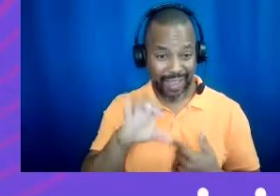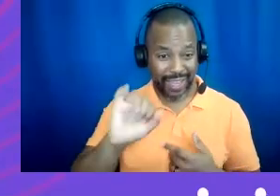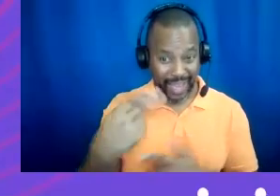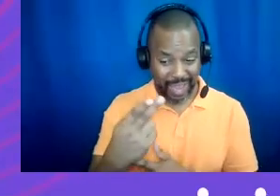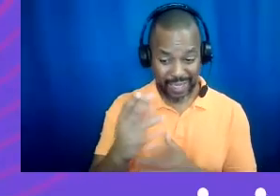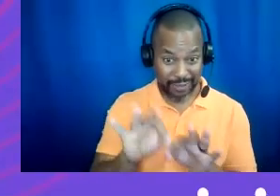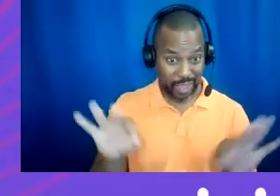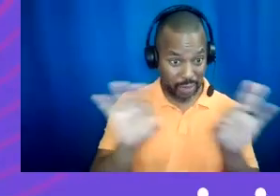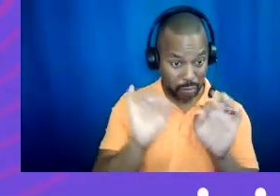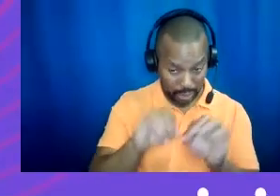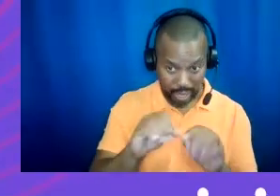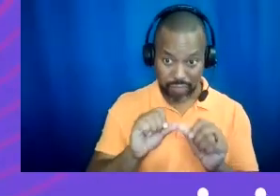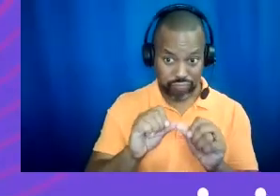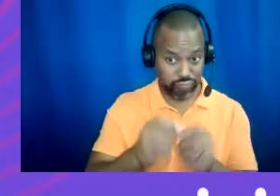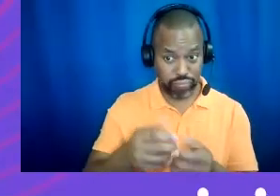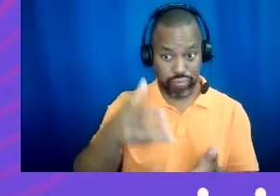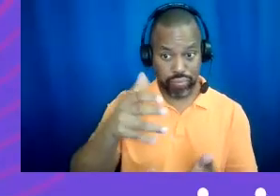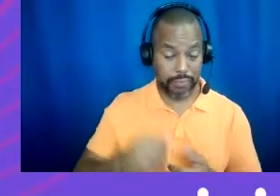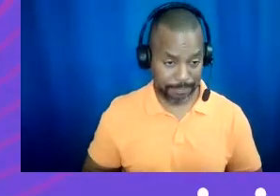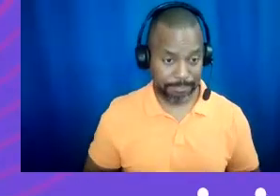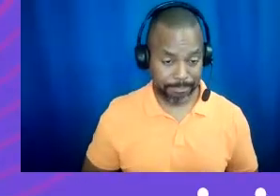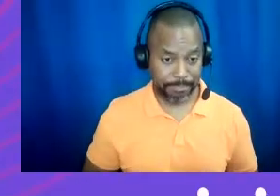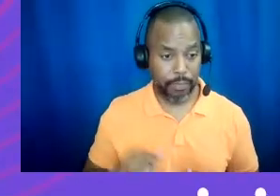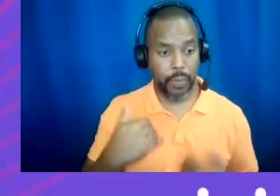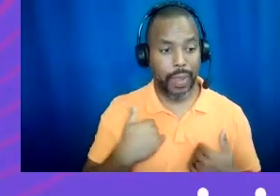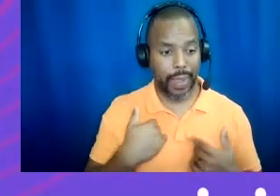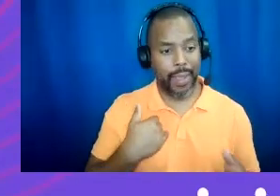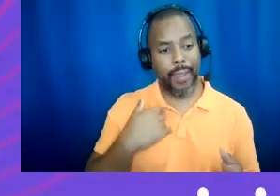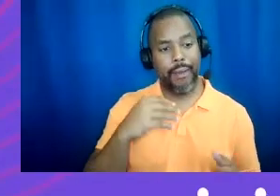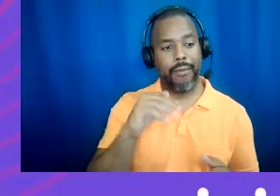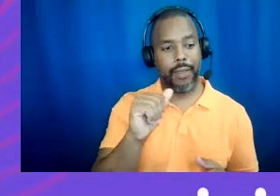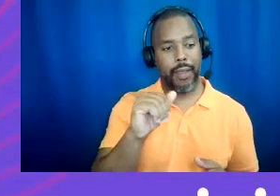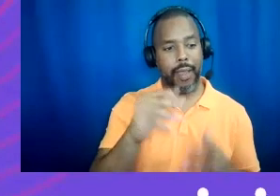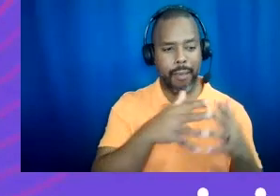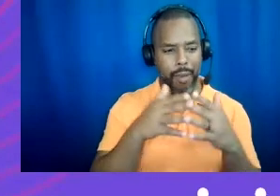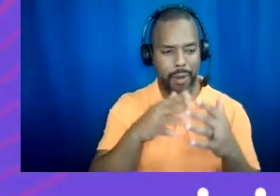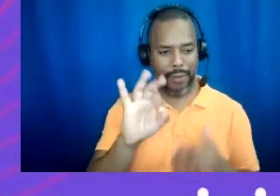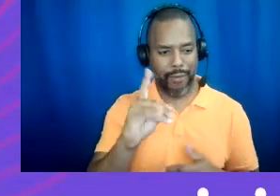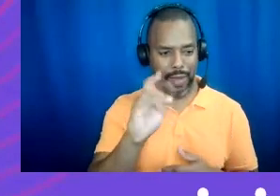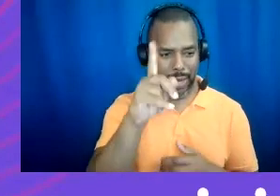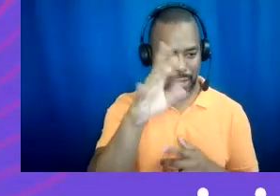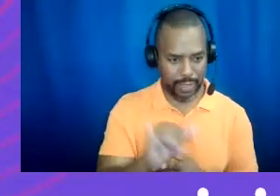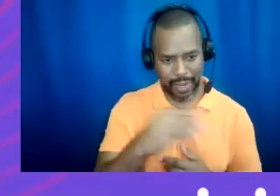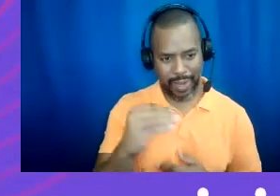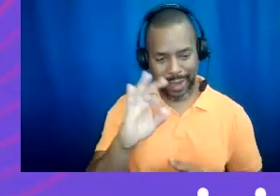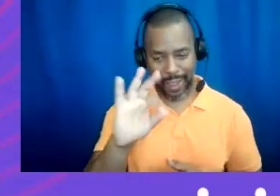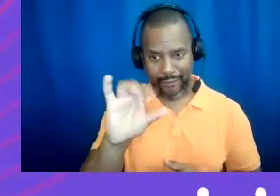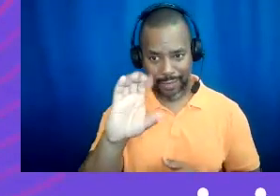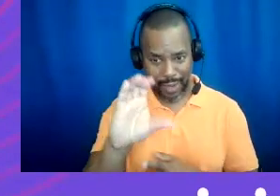time. We also have the American Fidelity and Aflac voluntary benefit products, which can provide short-term